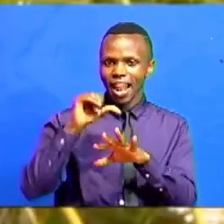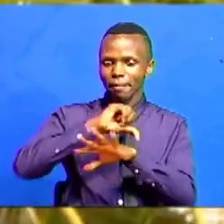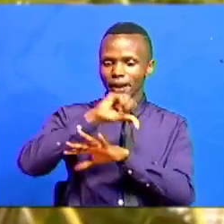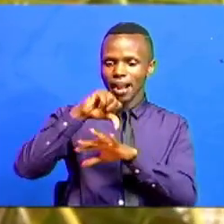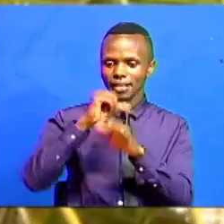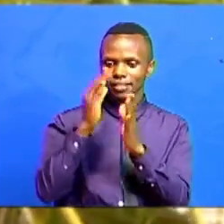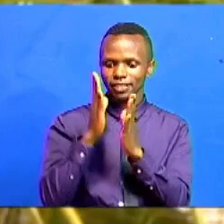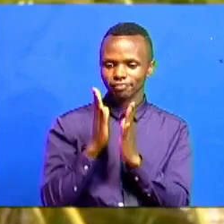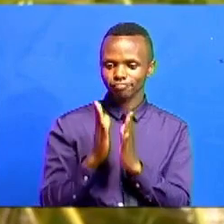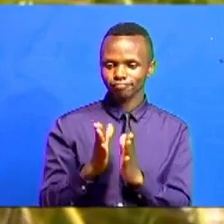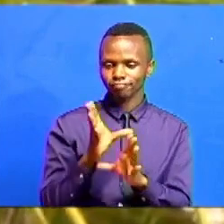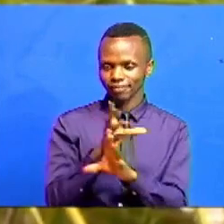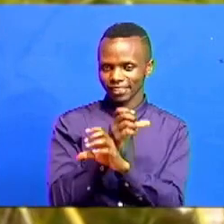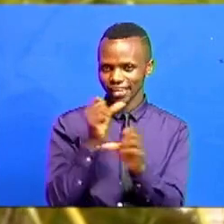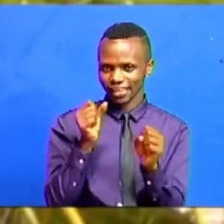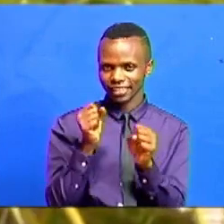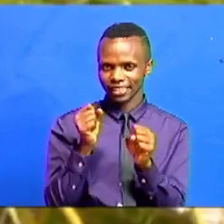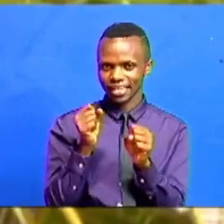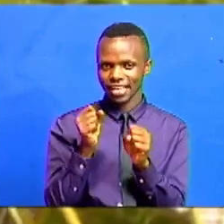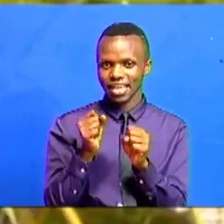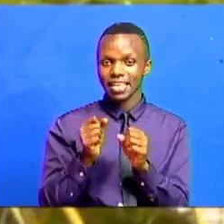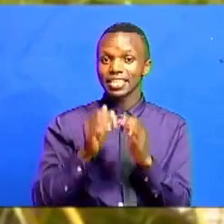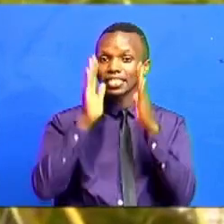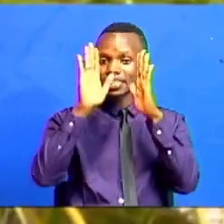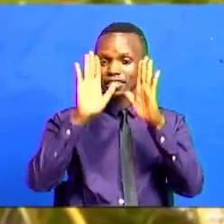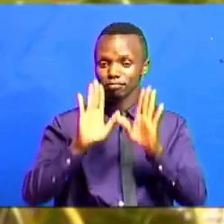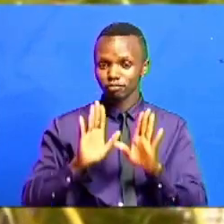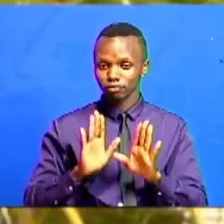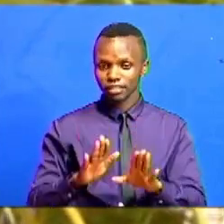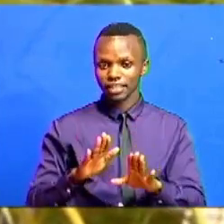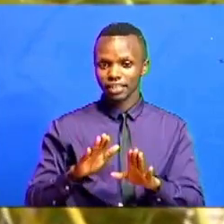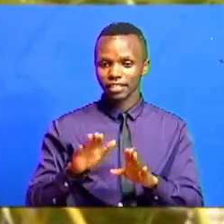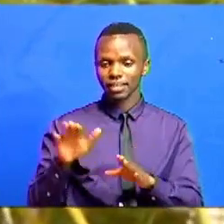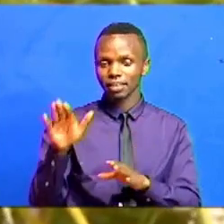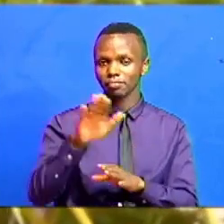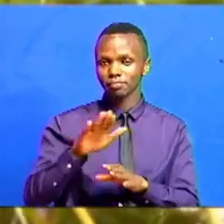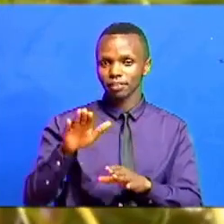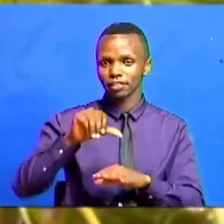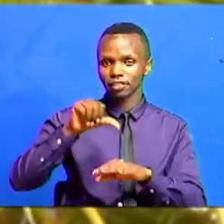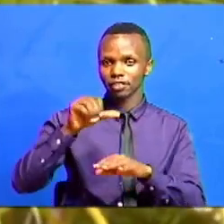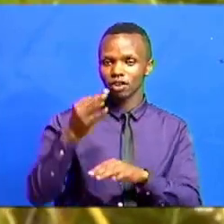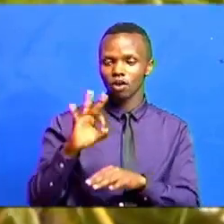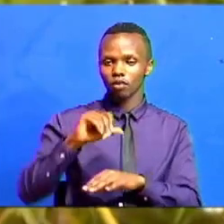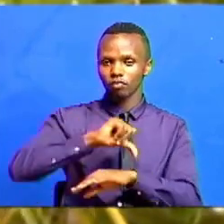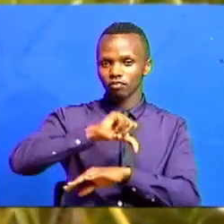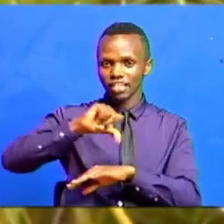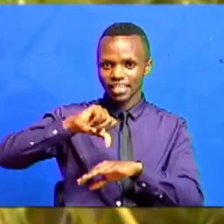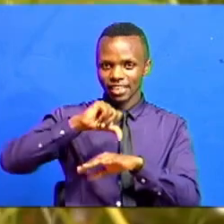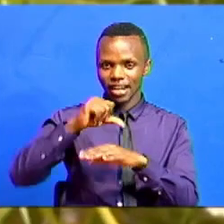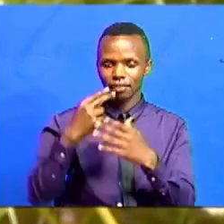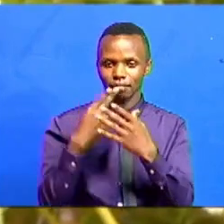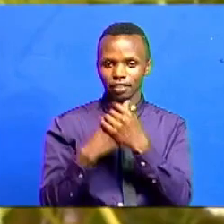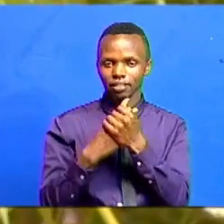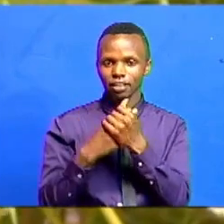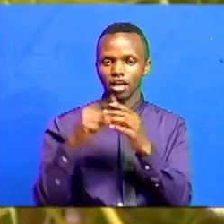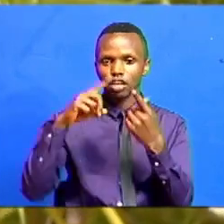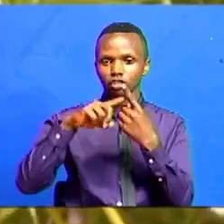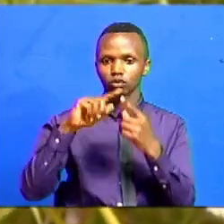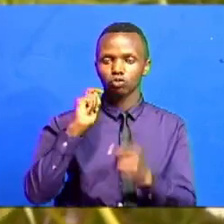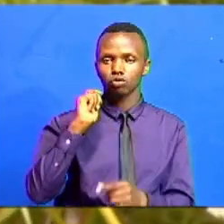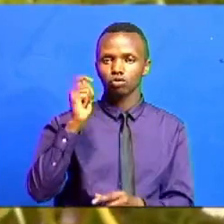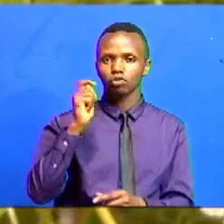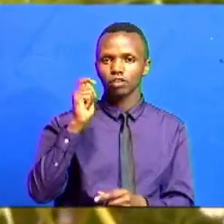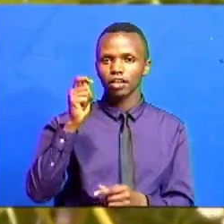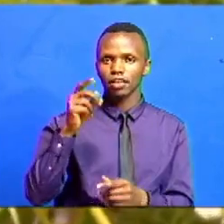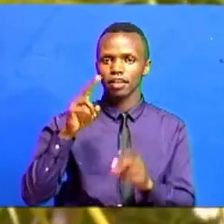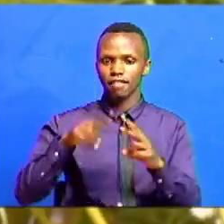President Raisi the important place of Iran as a critical strategic partner for Kenya, and the value that we place